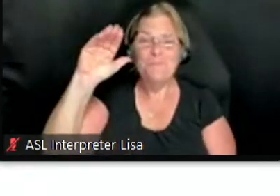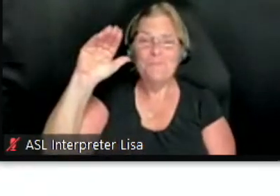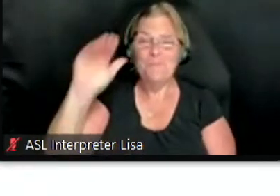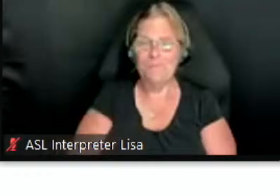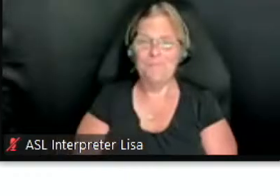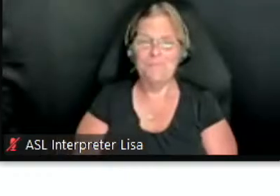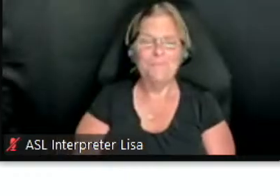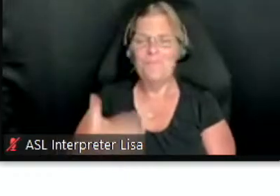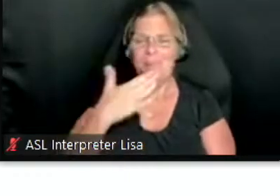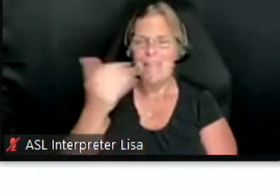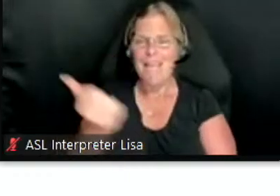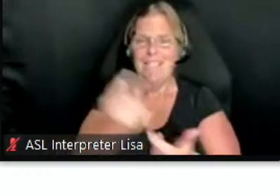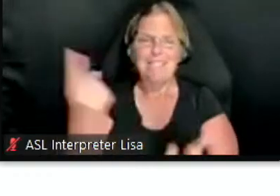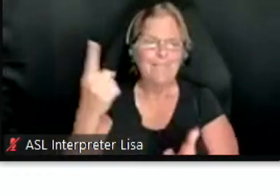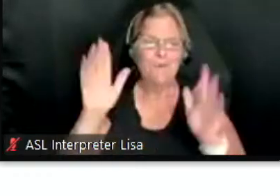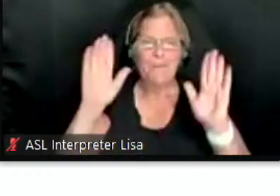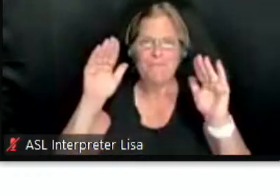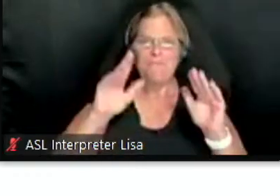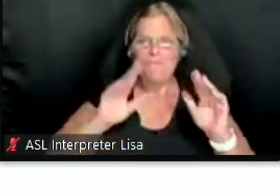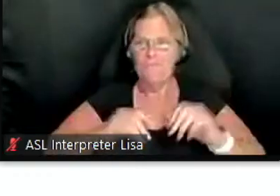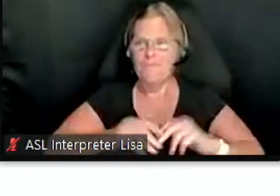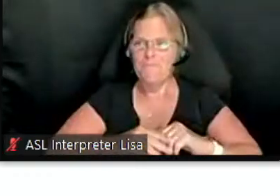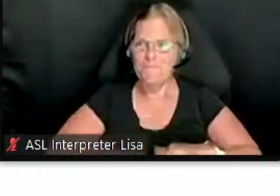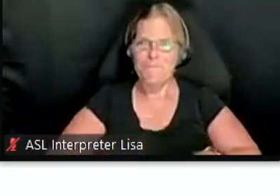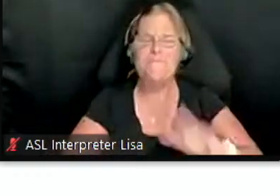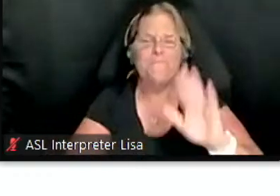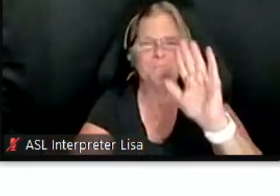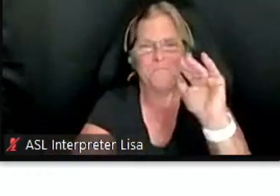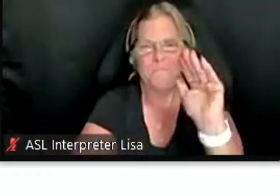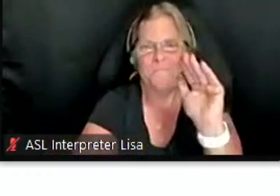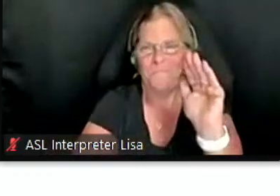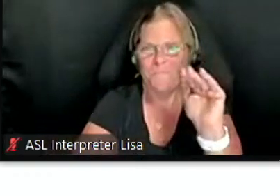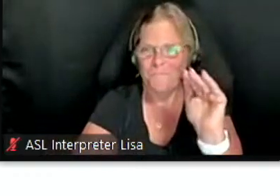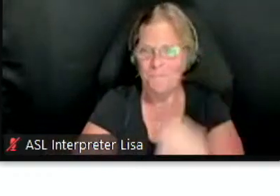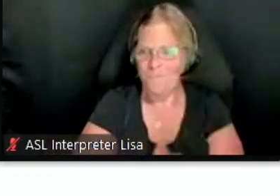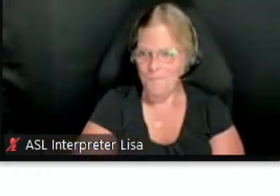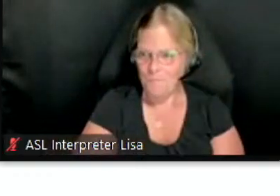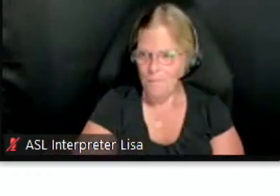Thanks, everybody. Good night, everyone. Good night. Good night.